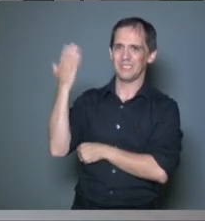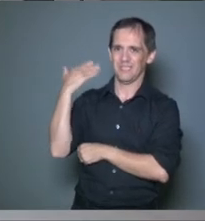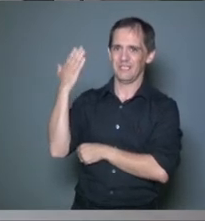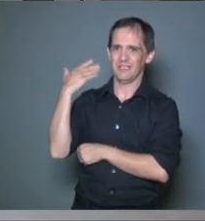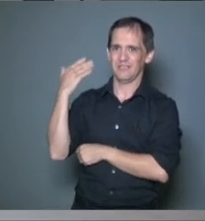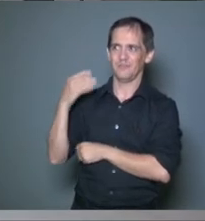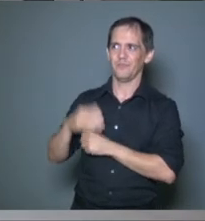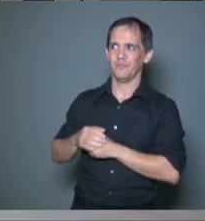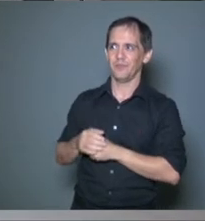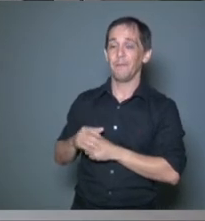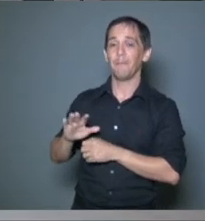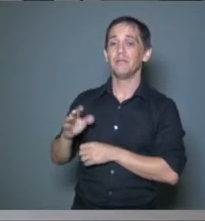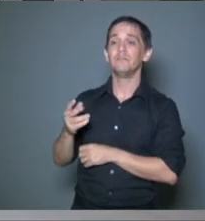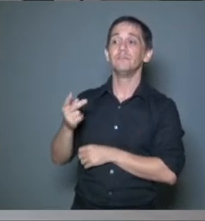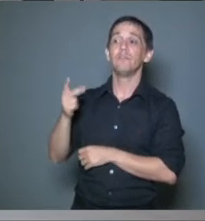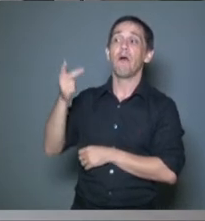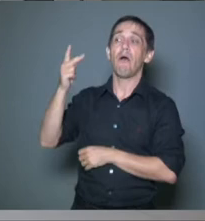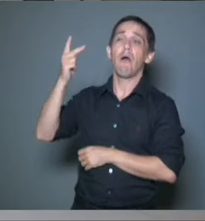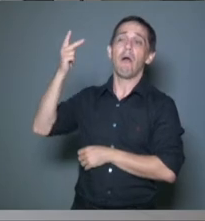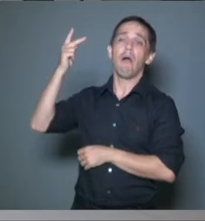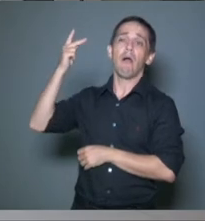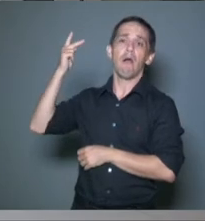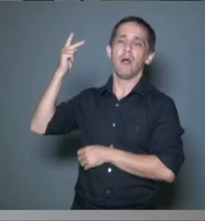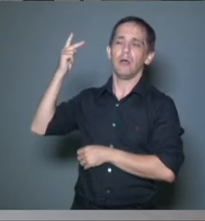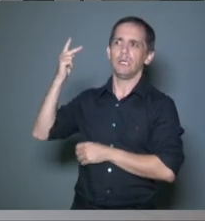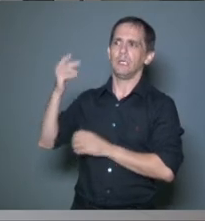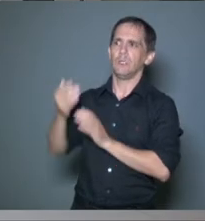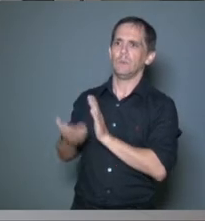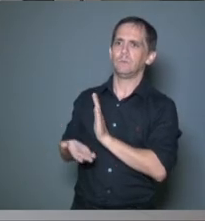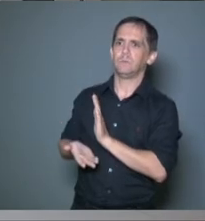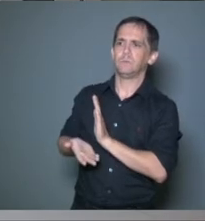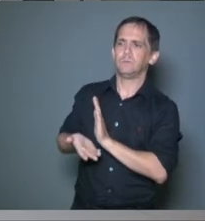year, you said that historically,